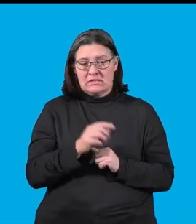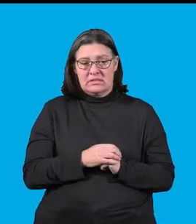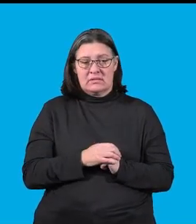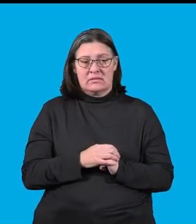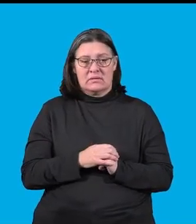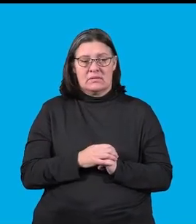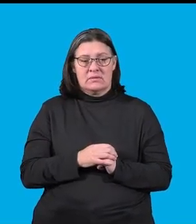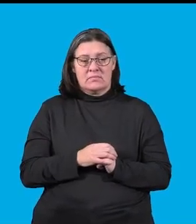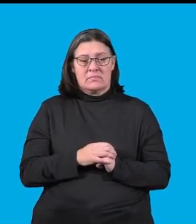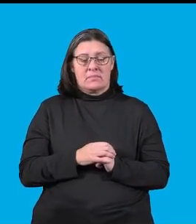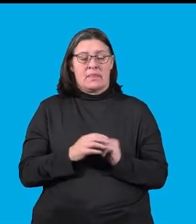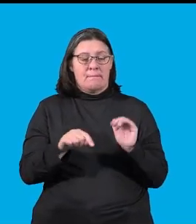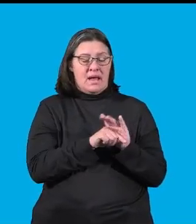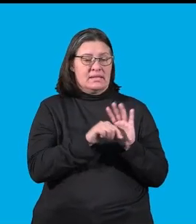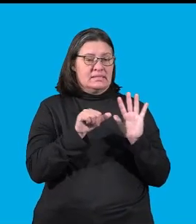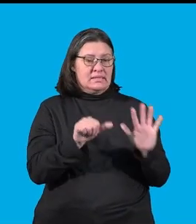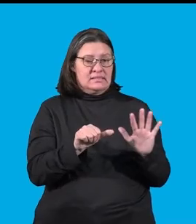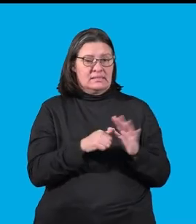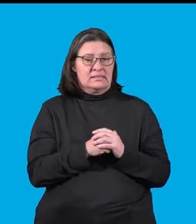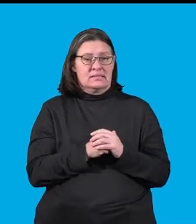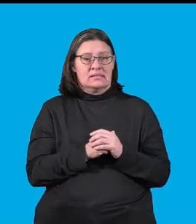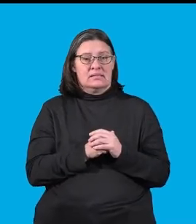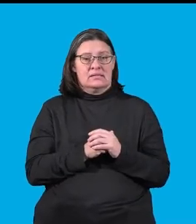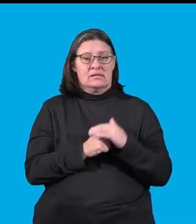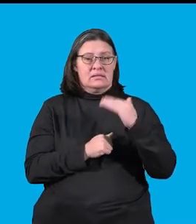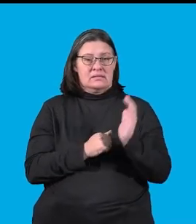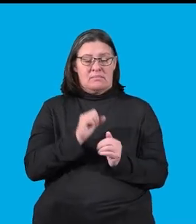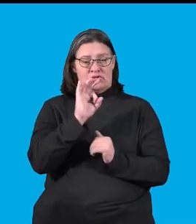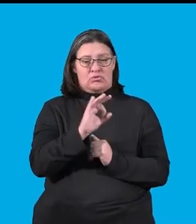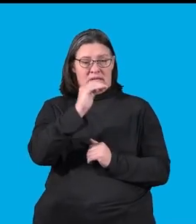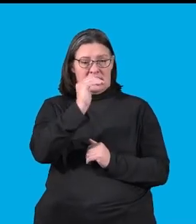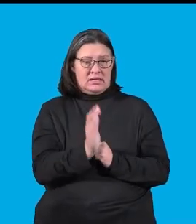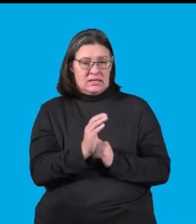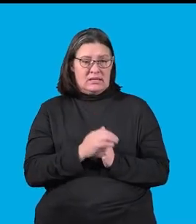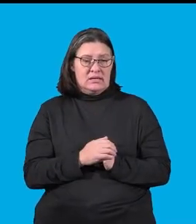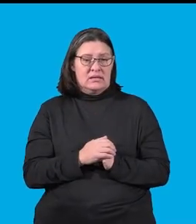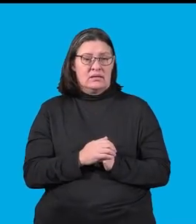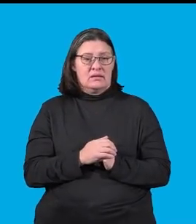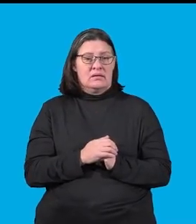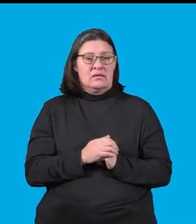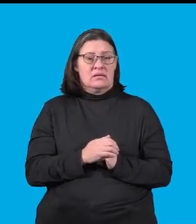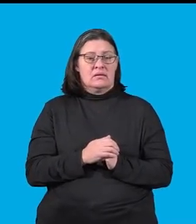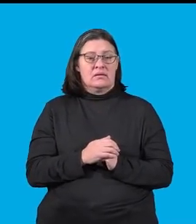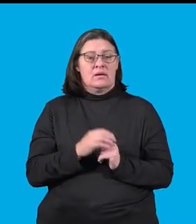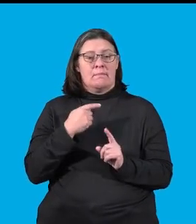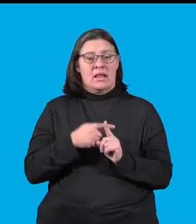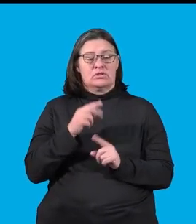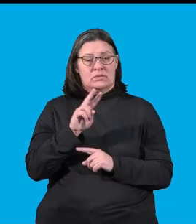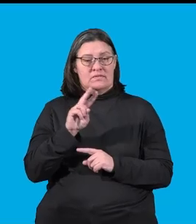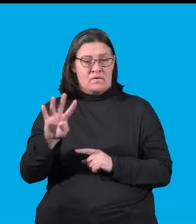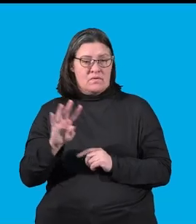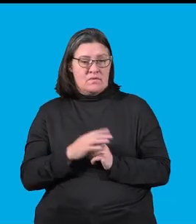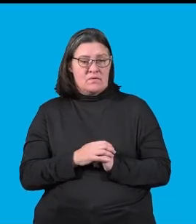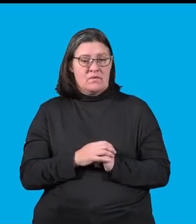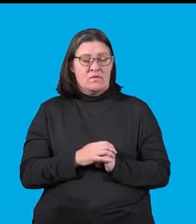we get. So we get minus 6 times 3